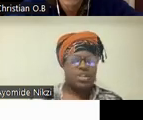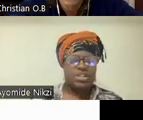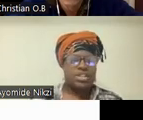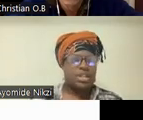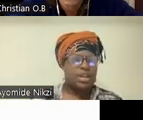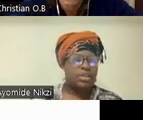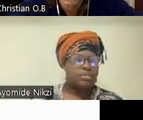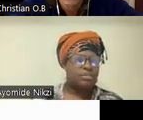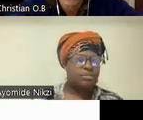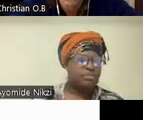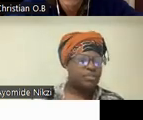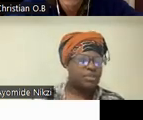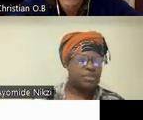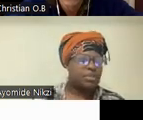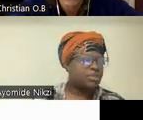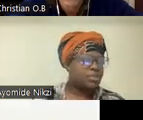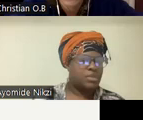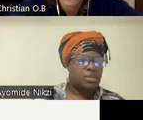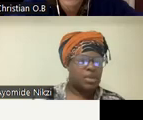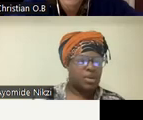We want to just,